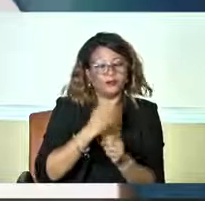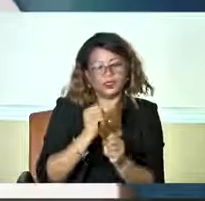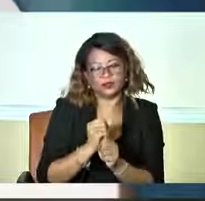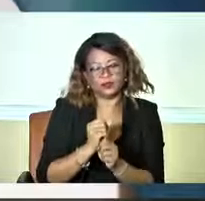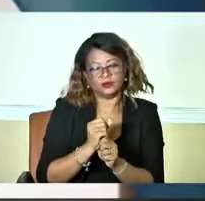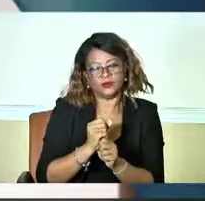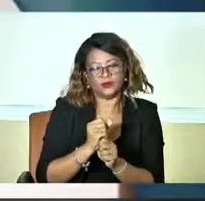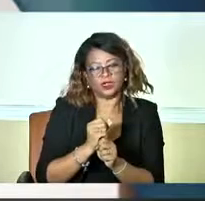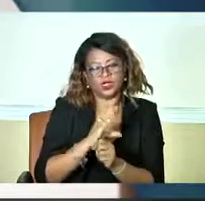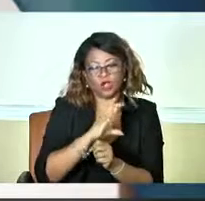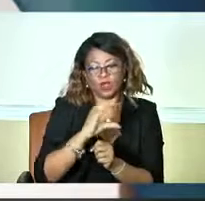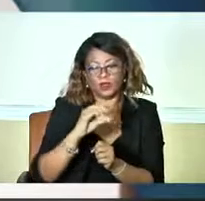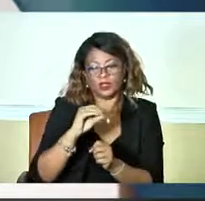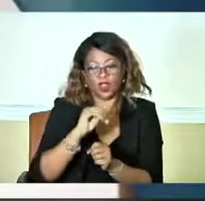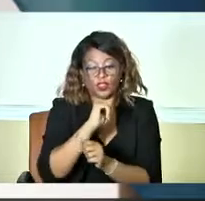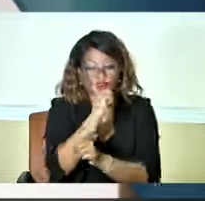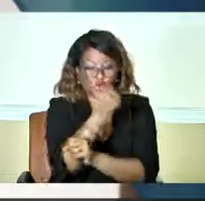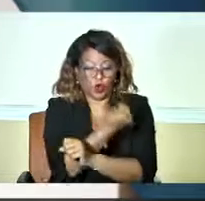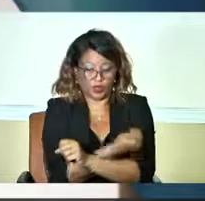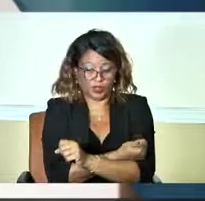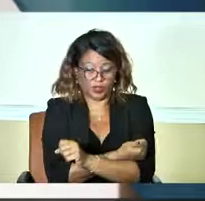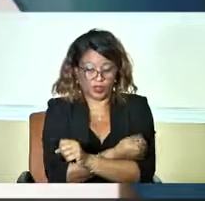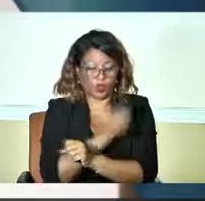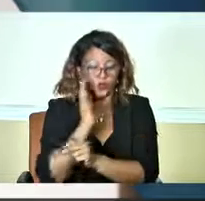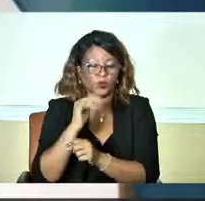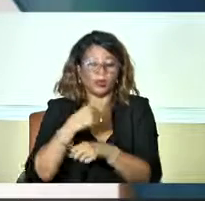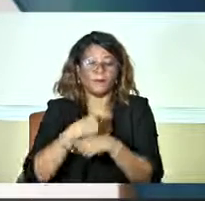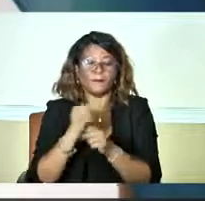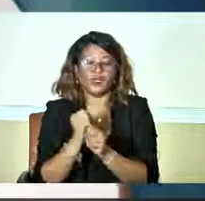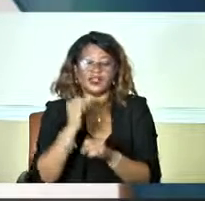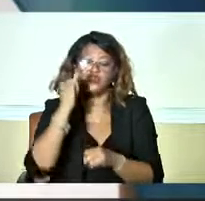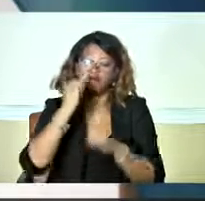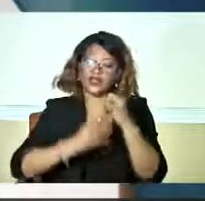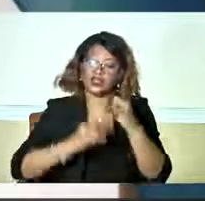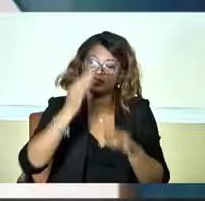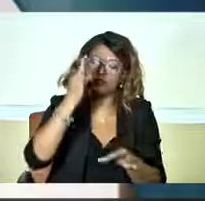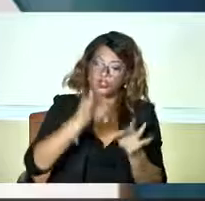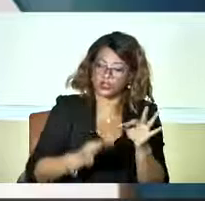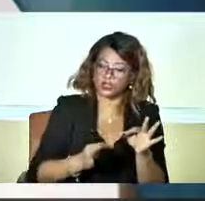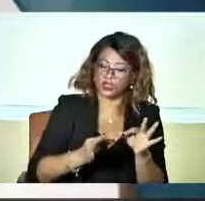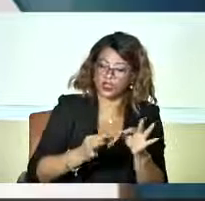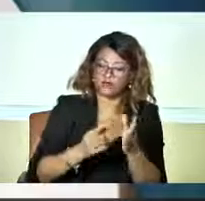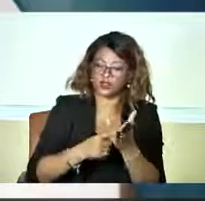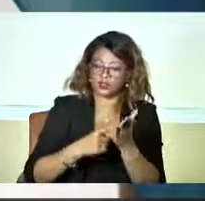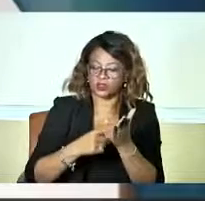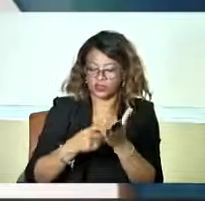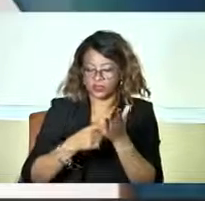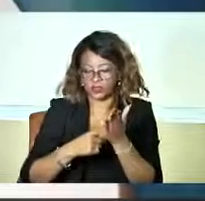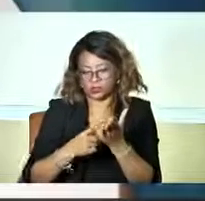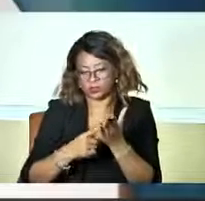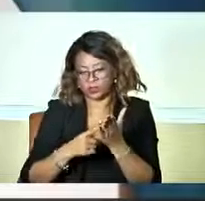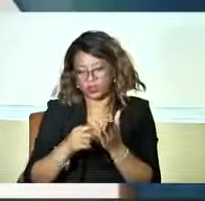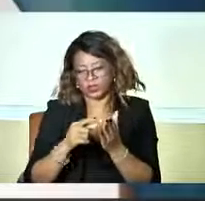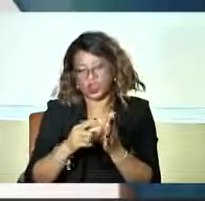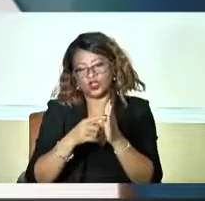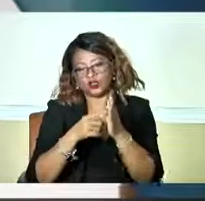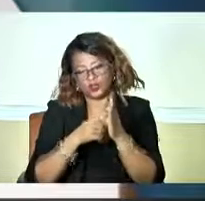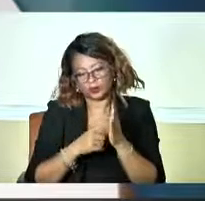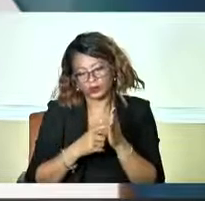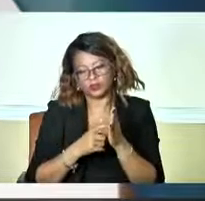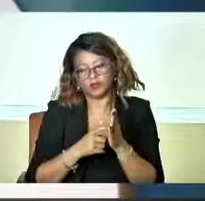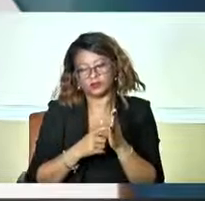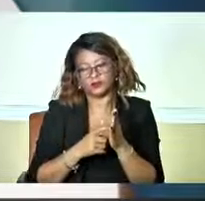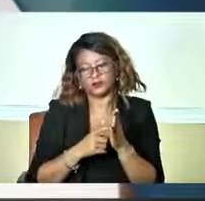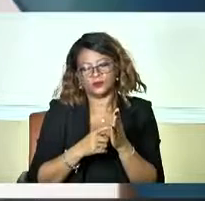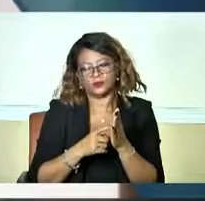the competent authority will then make the final decision after consultations with and recommendations from the